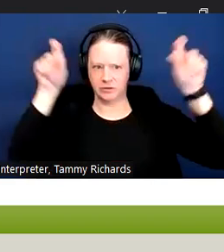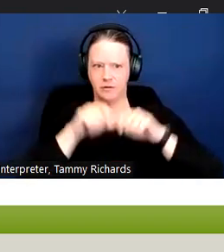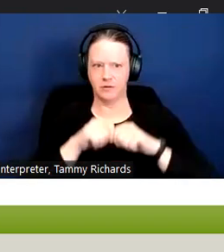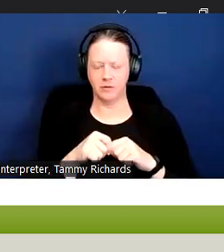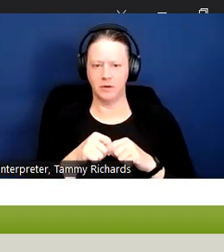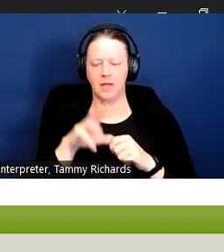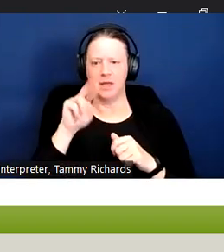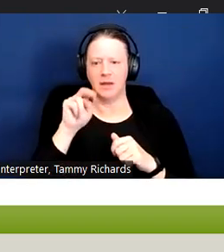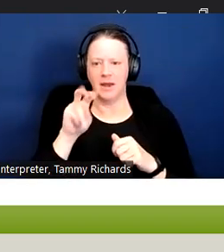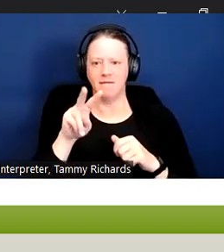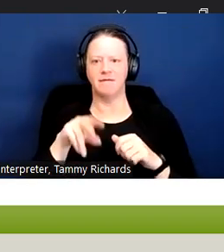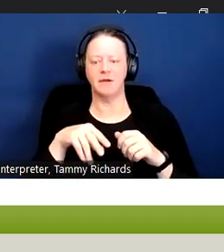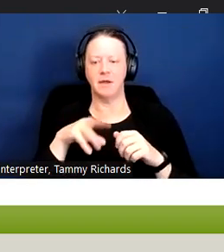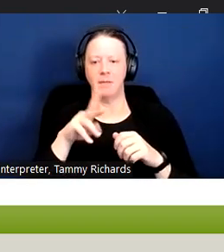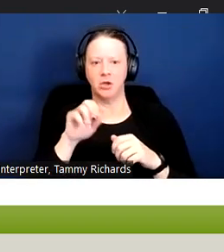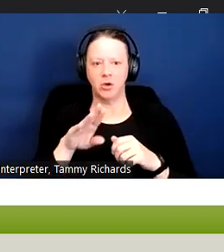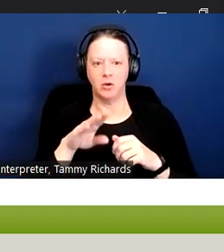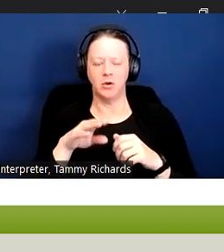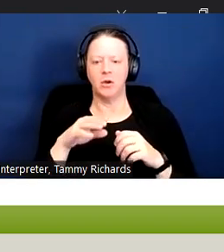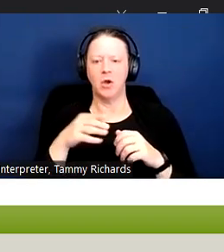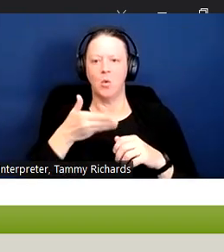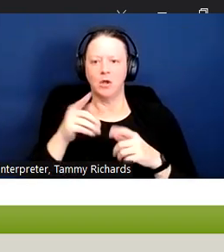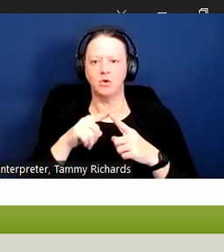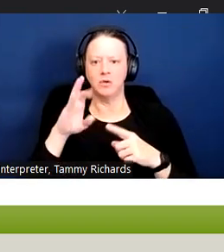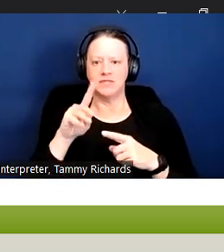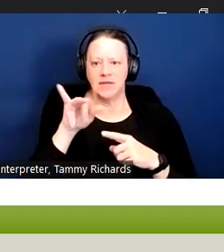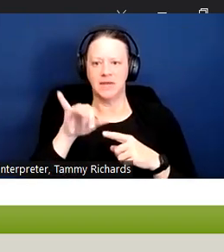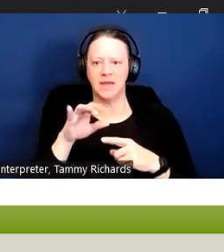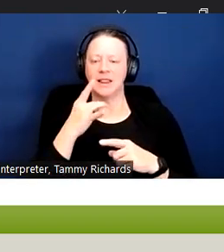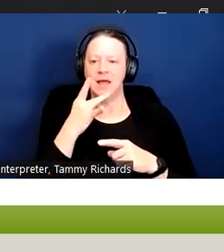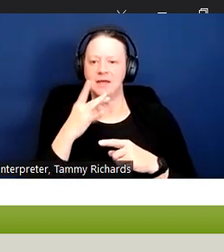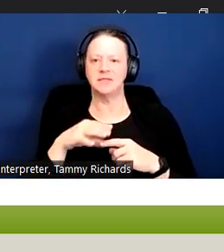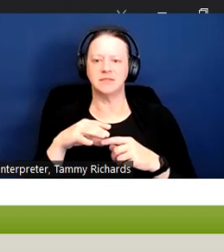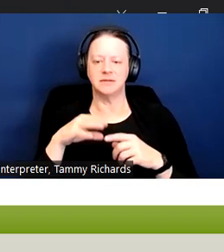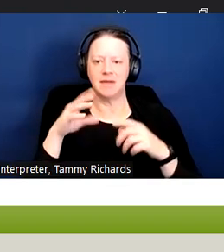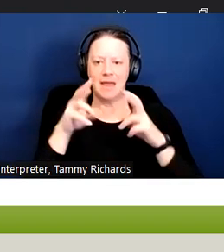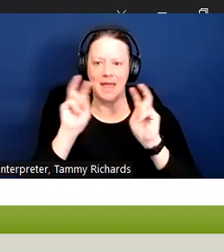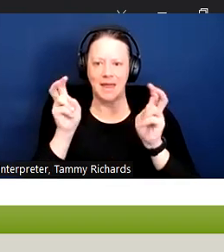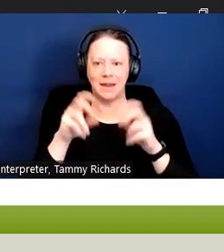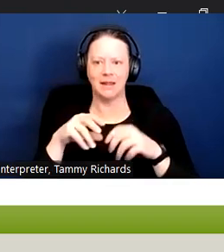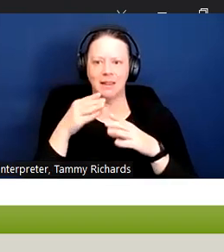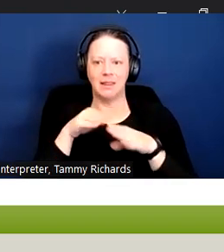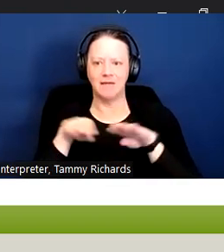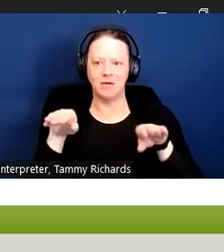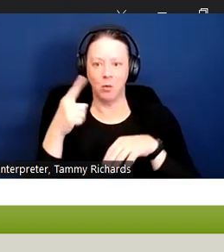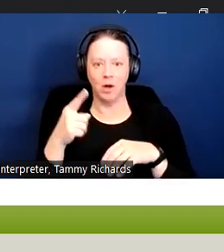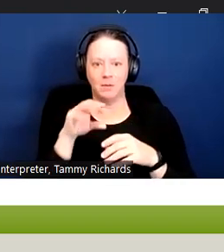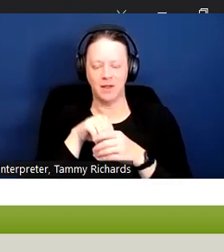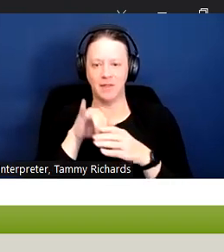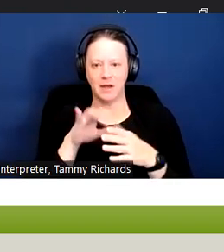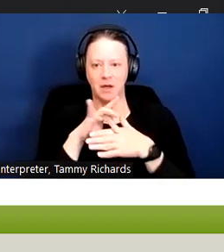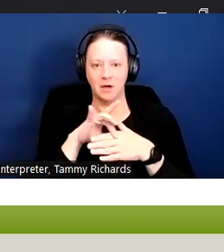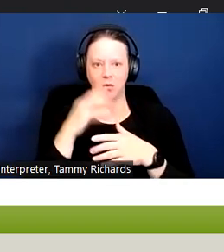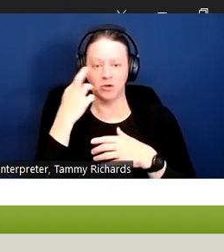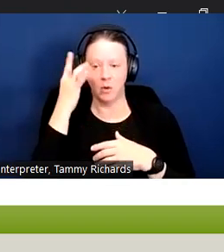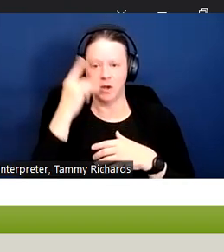menu. Welcome to City Lights heading level 1. So I have the Welcome to City Lights heading level 1. That means I'm now in that content. The reason you don't see it